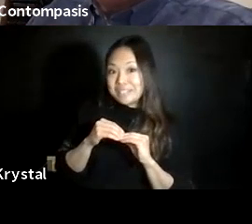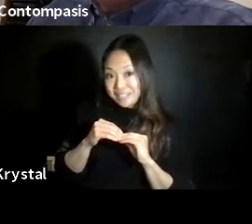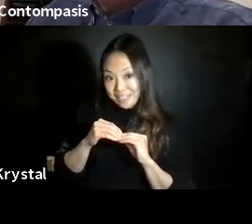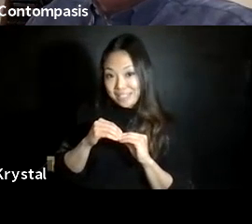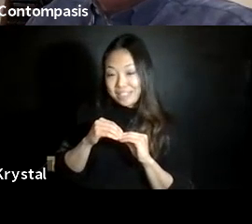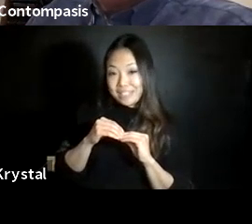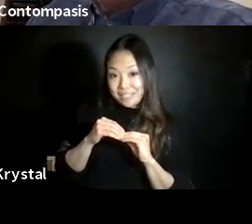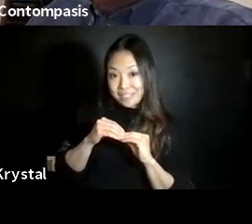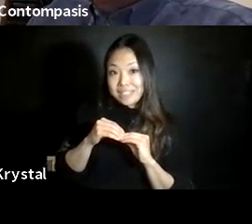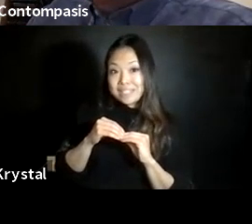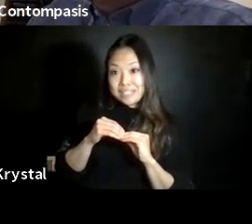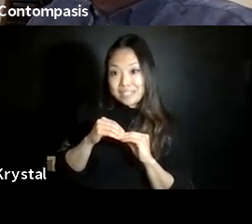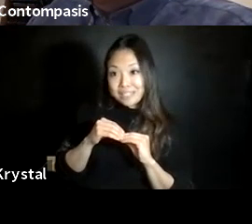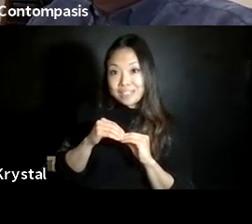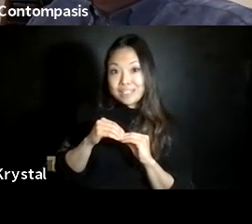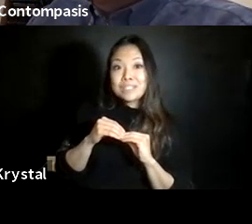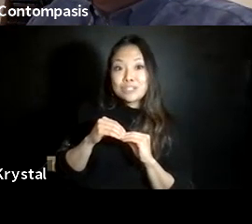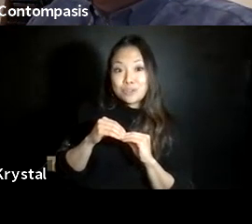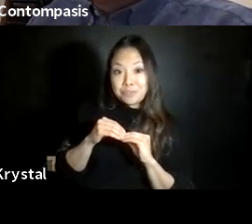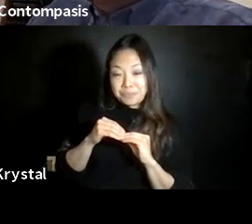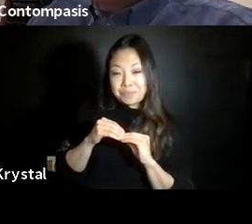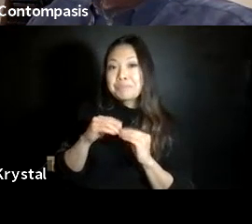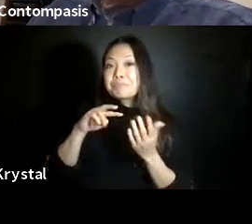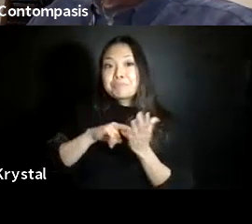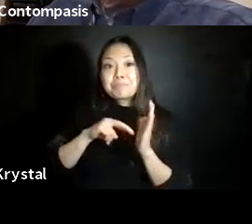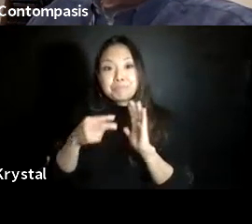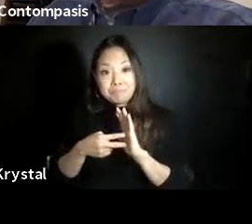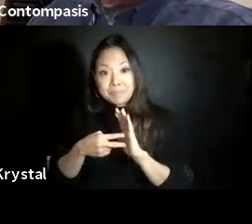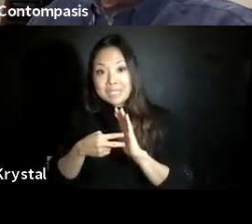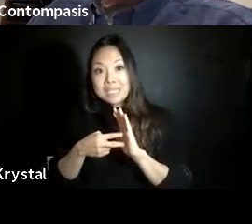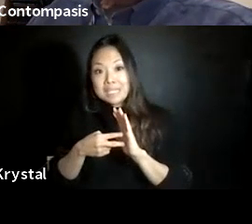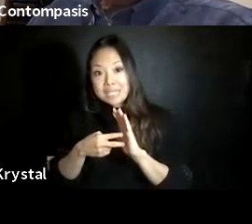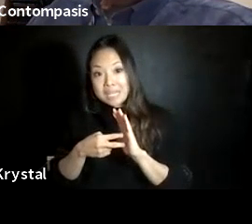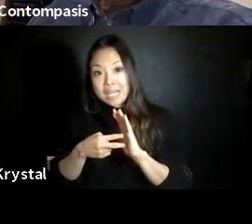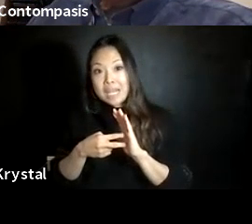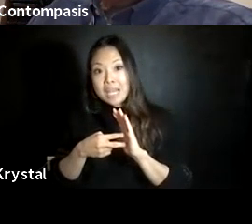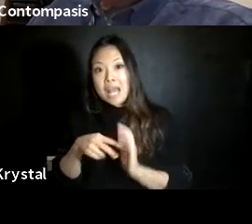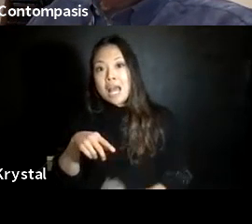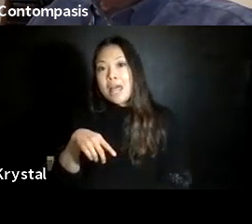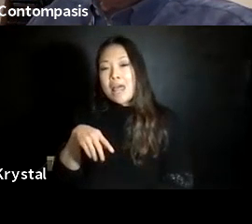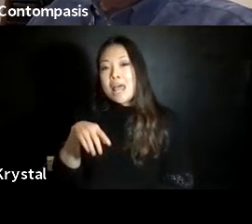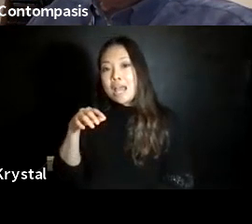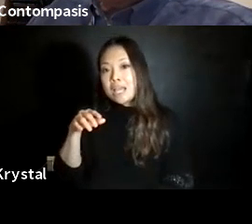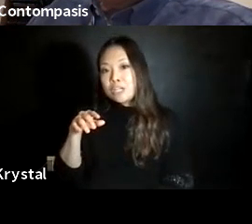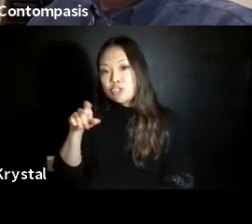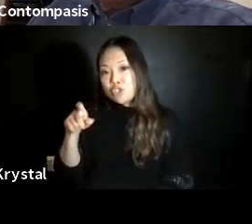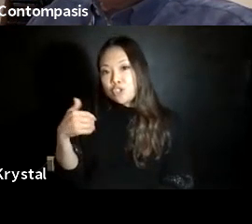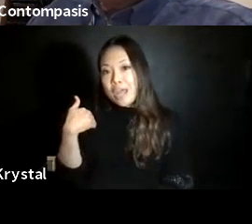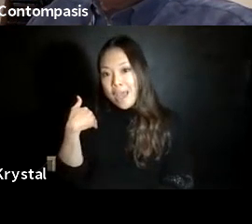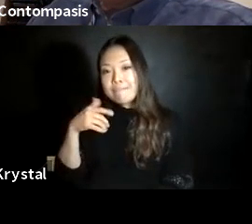top choice students can get into BLS, a lottery for school assignment, whether you're going to BLS, O'Brien,